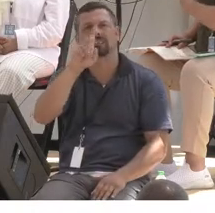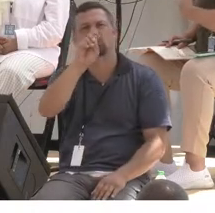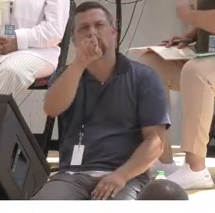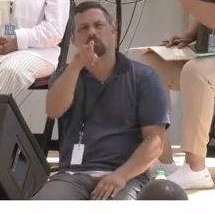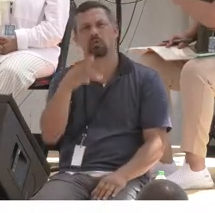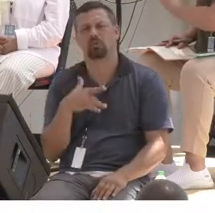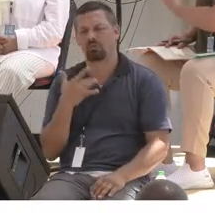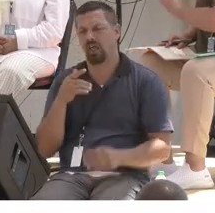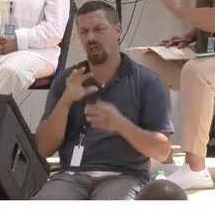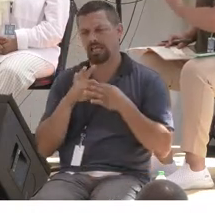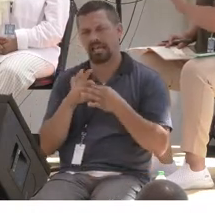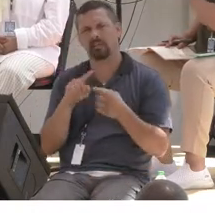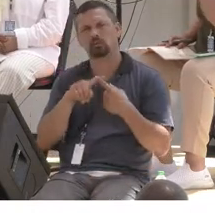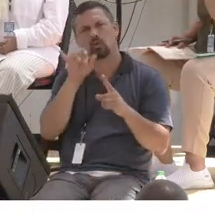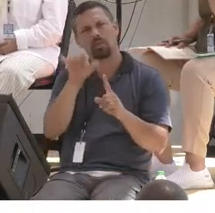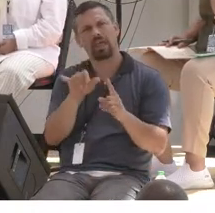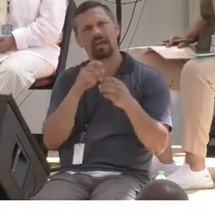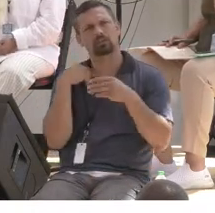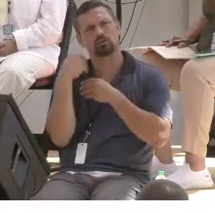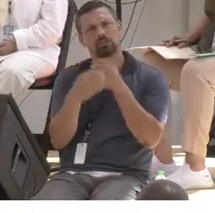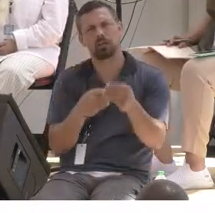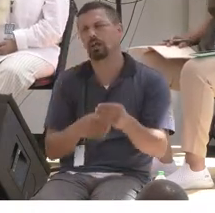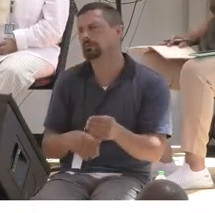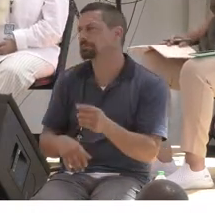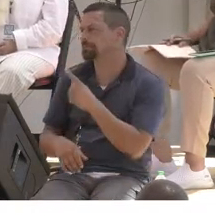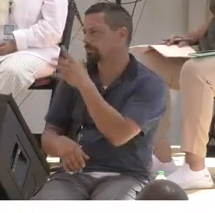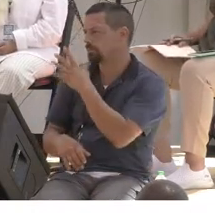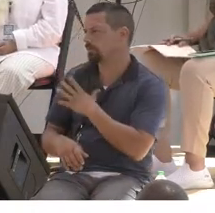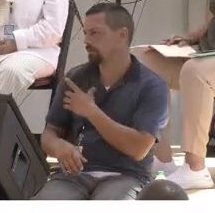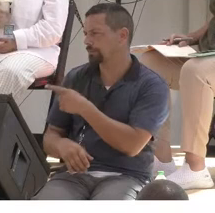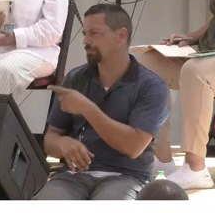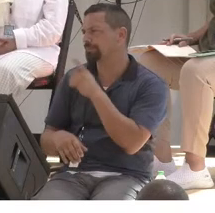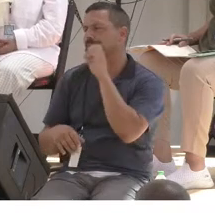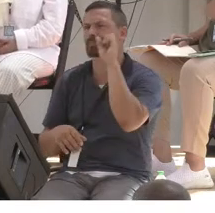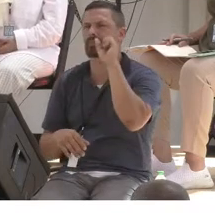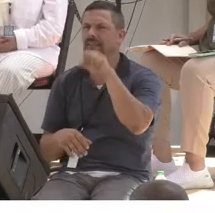connected to that tradition? Yes, a lot. Actually,